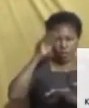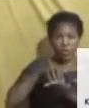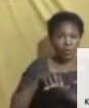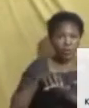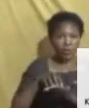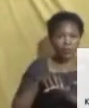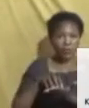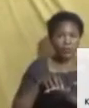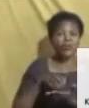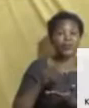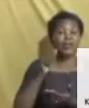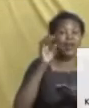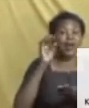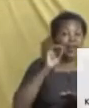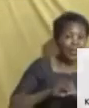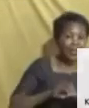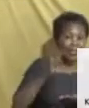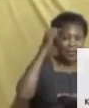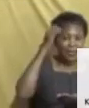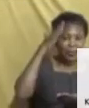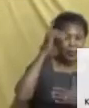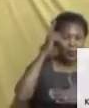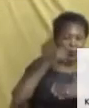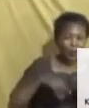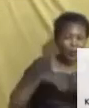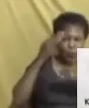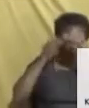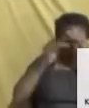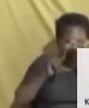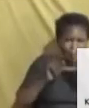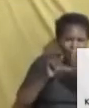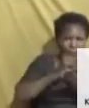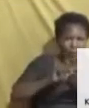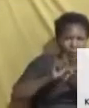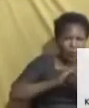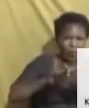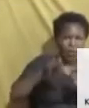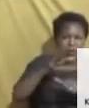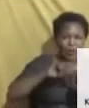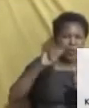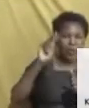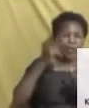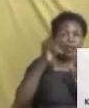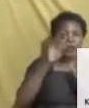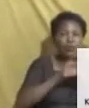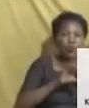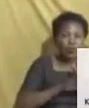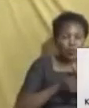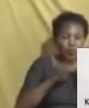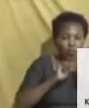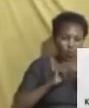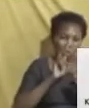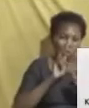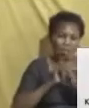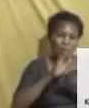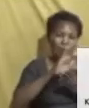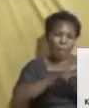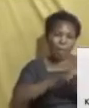And remembering what Professor Nobweze has written about the Kenyan Constitution, we look at